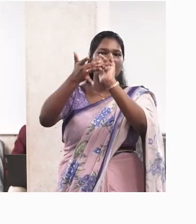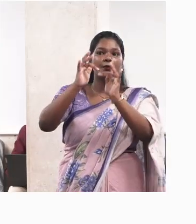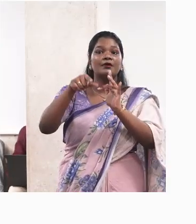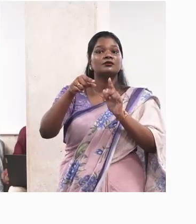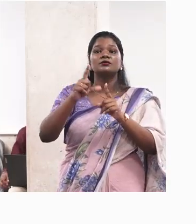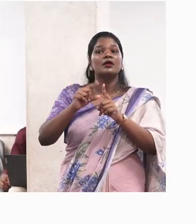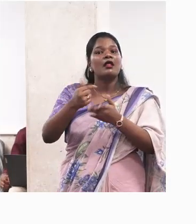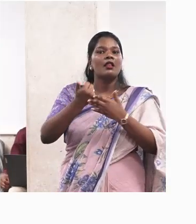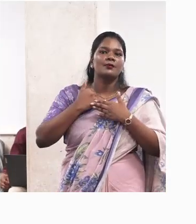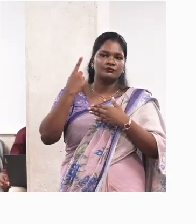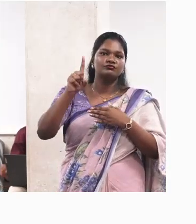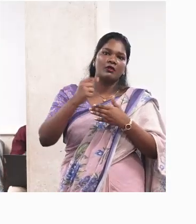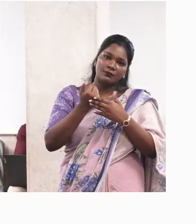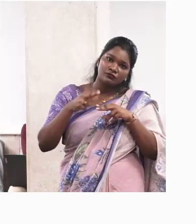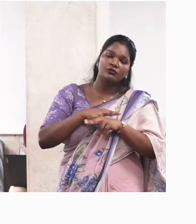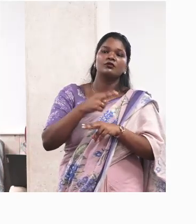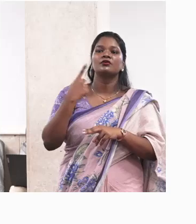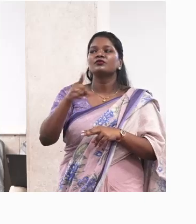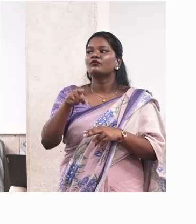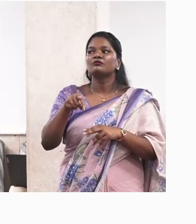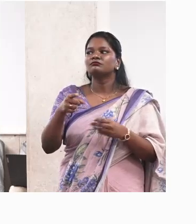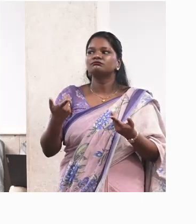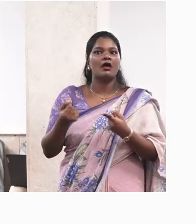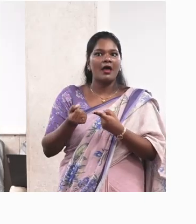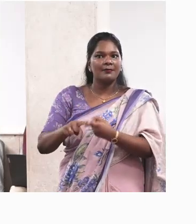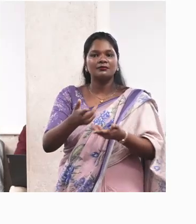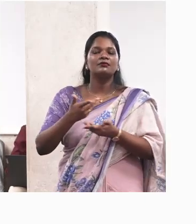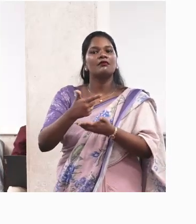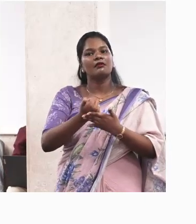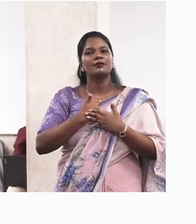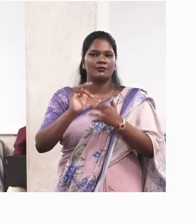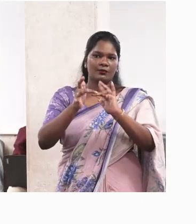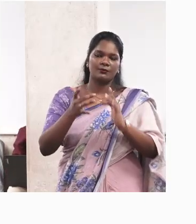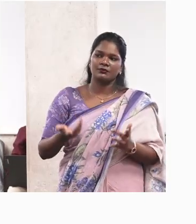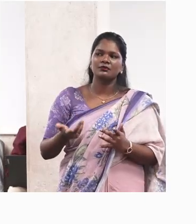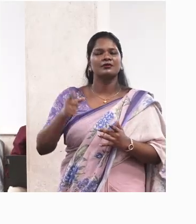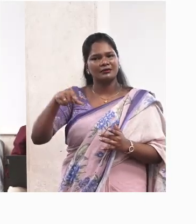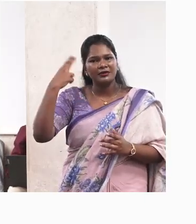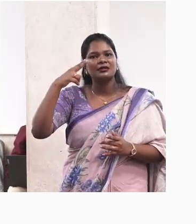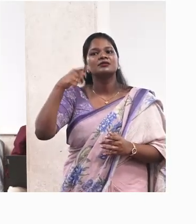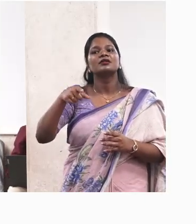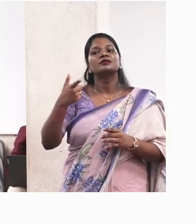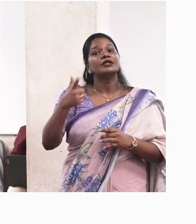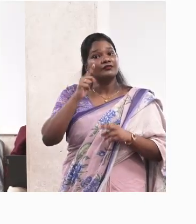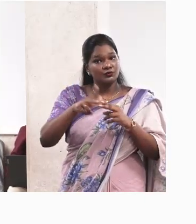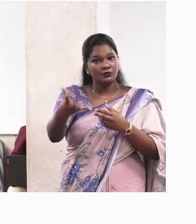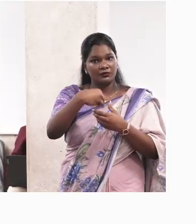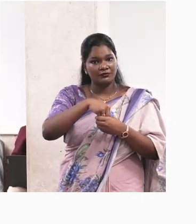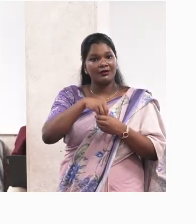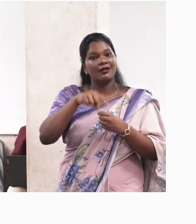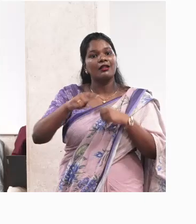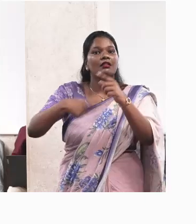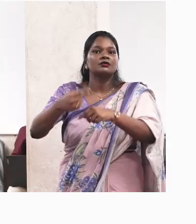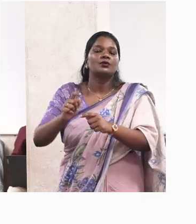be very helpful in this kind of situation because you can involve the